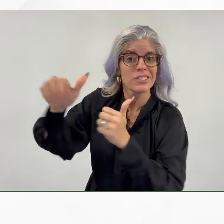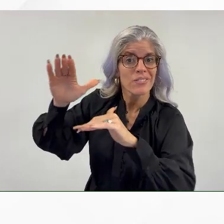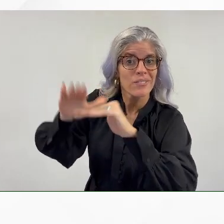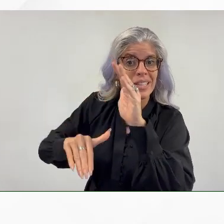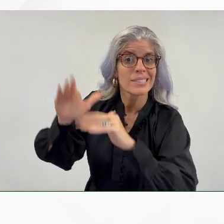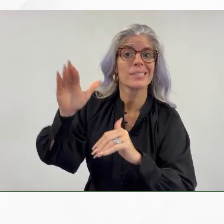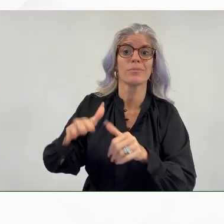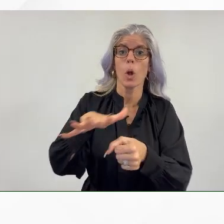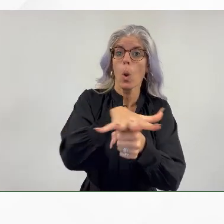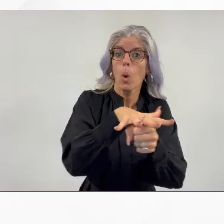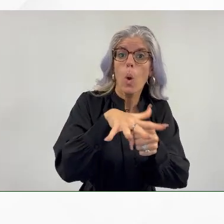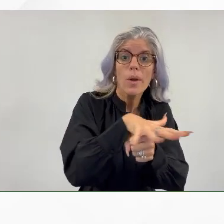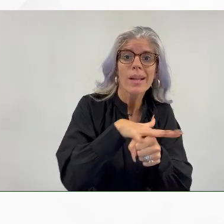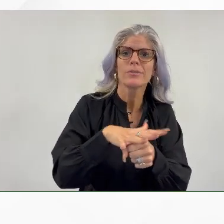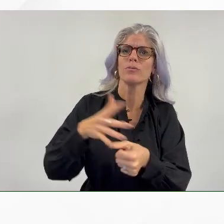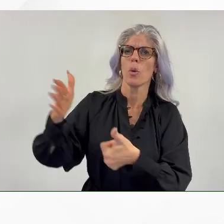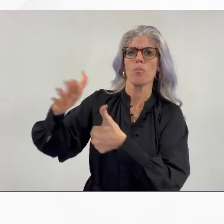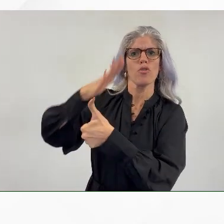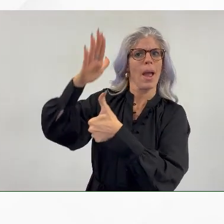facility.